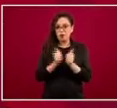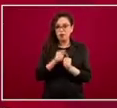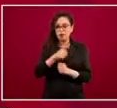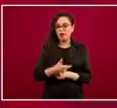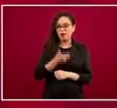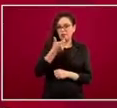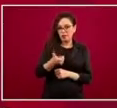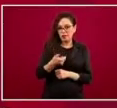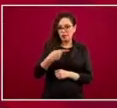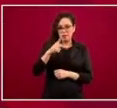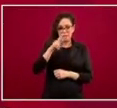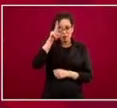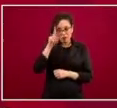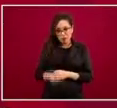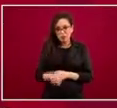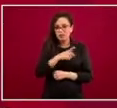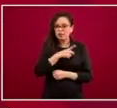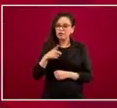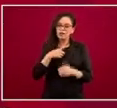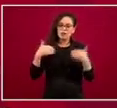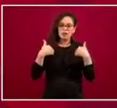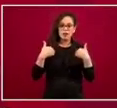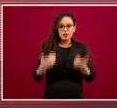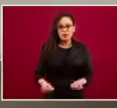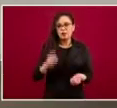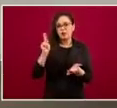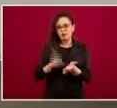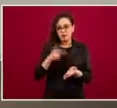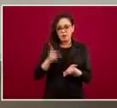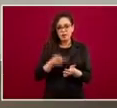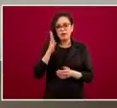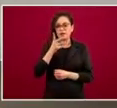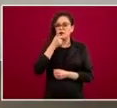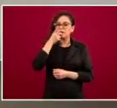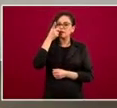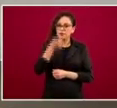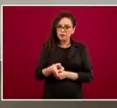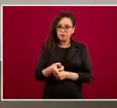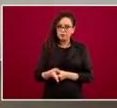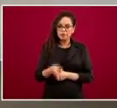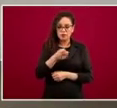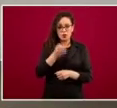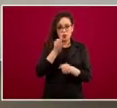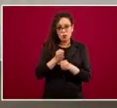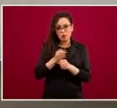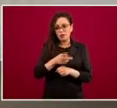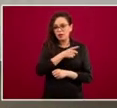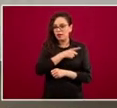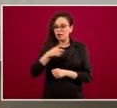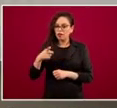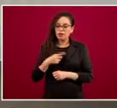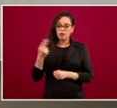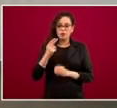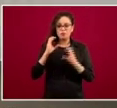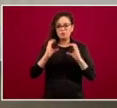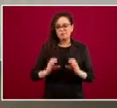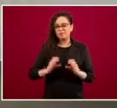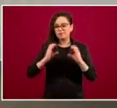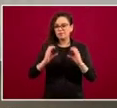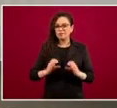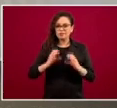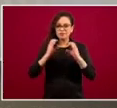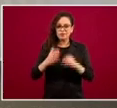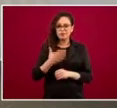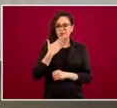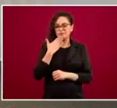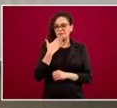those actors who may be talking about we shouldn't be stopping activities, we shouldn't be taking